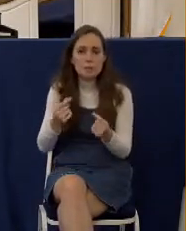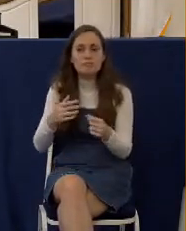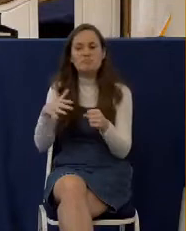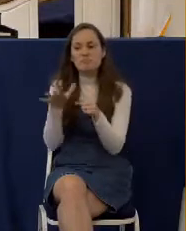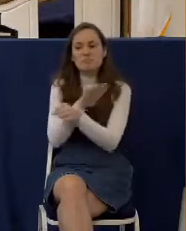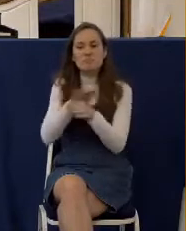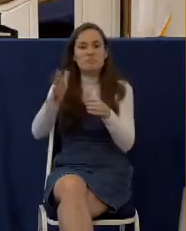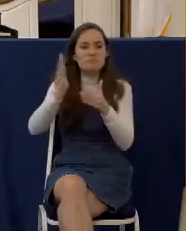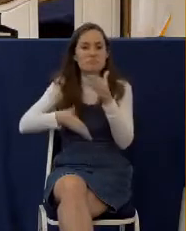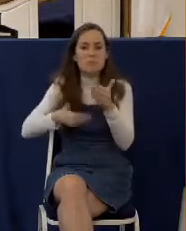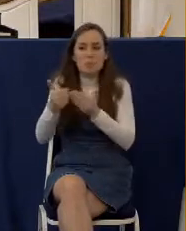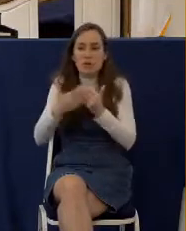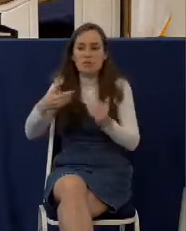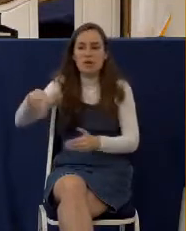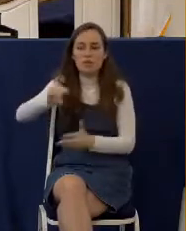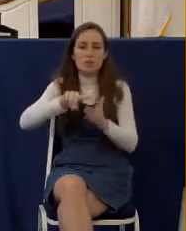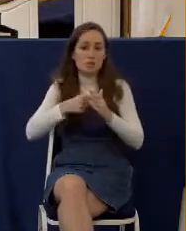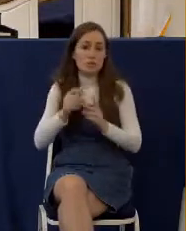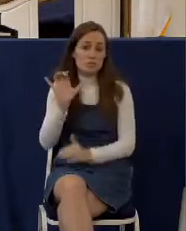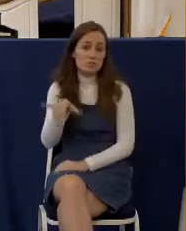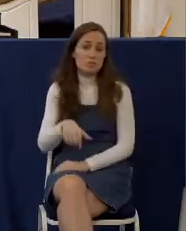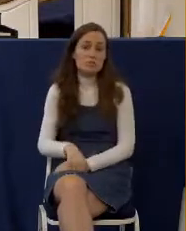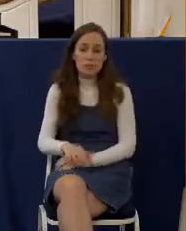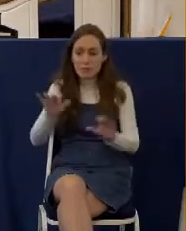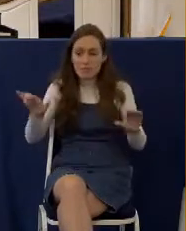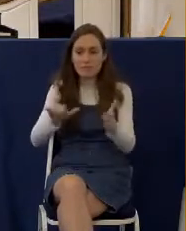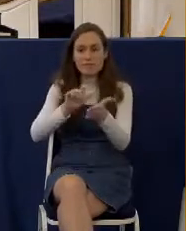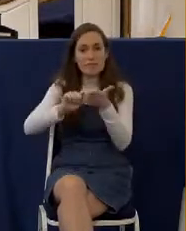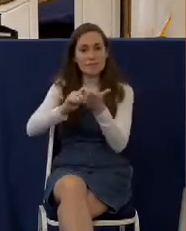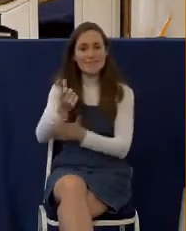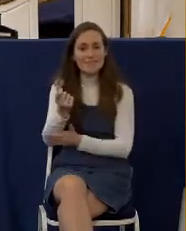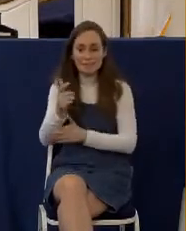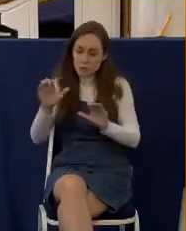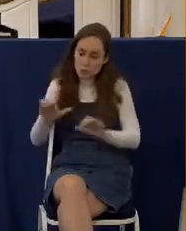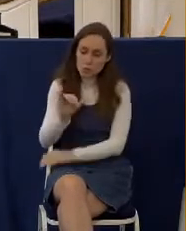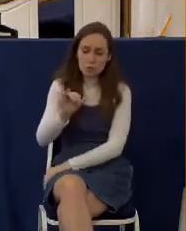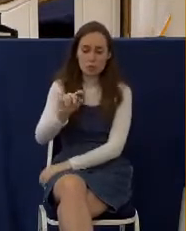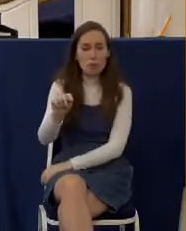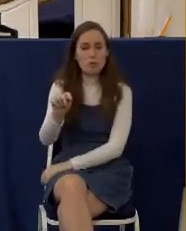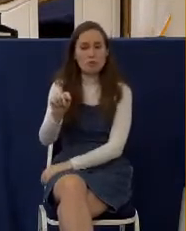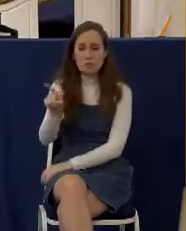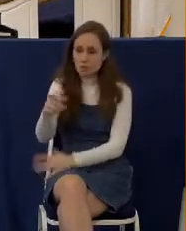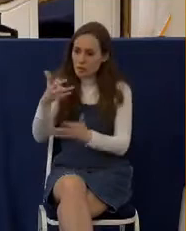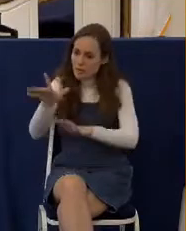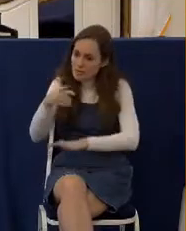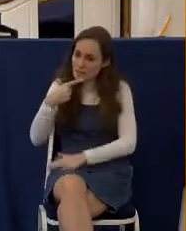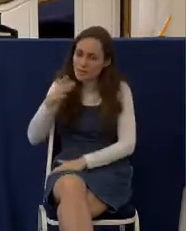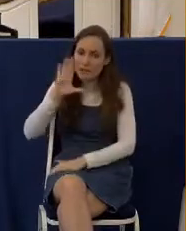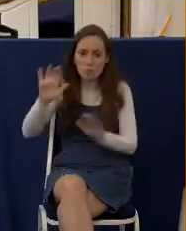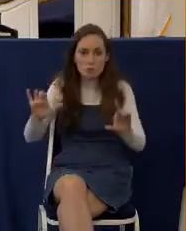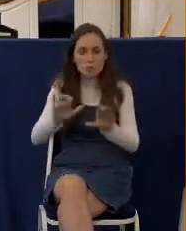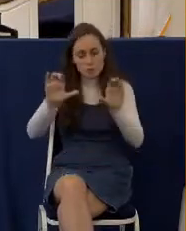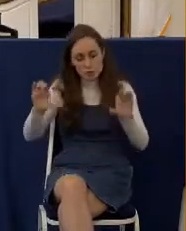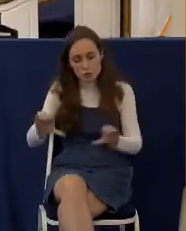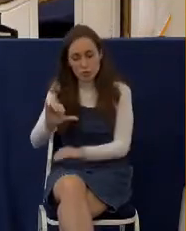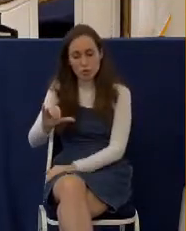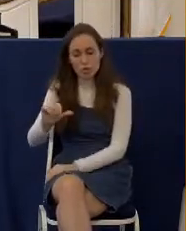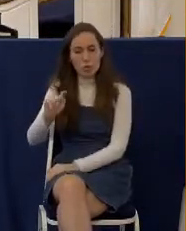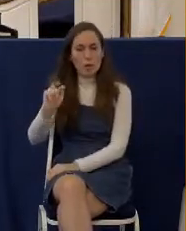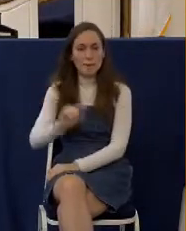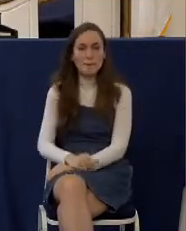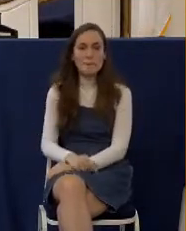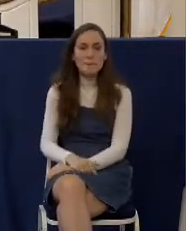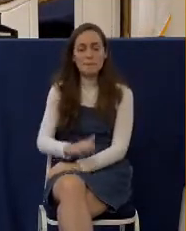start. You know, perform in verse 11 the doing of it. Just do what you said you were going to do. We want to help out the people of